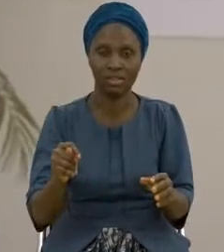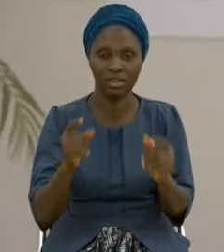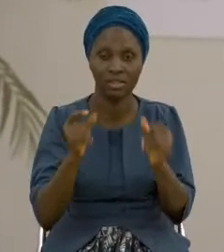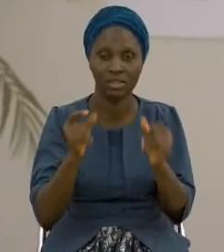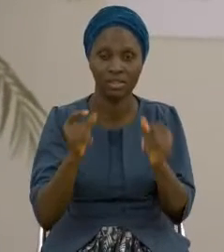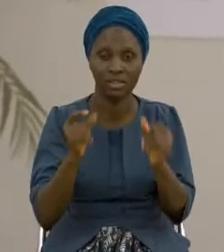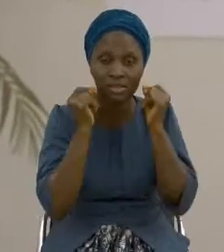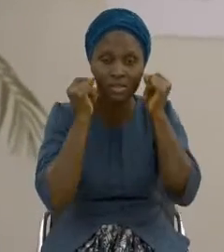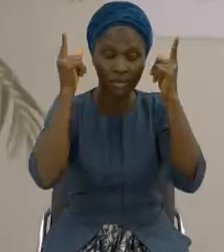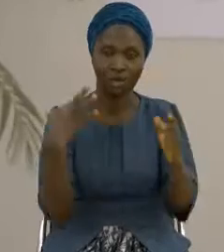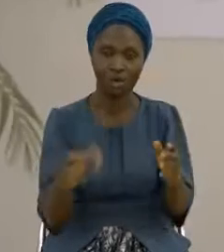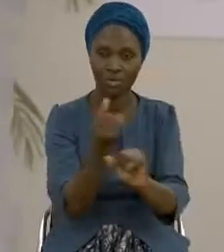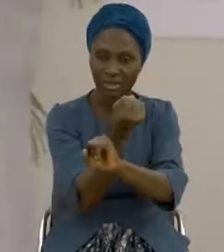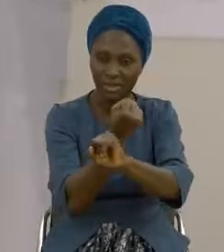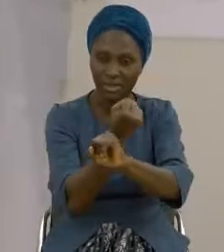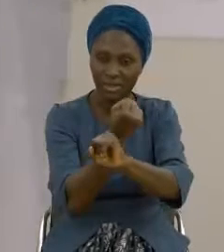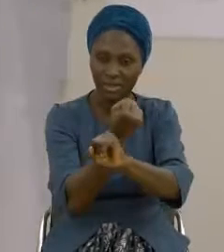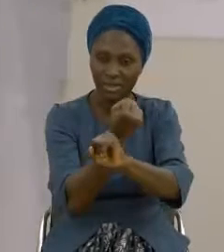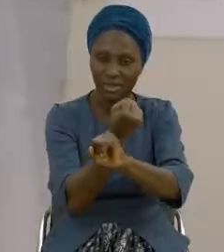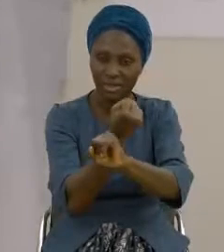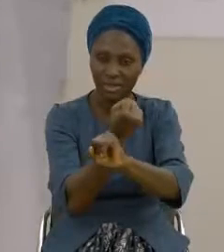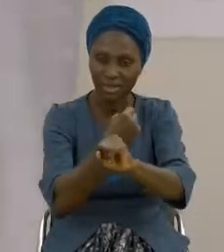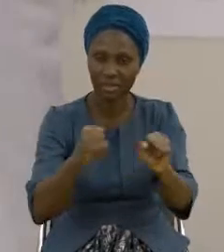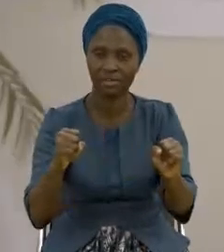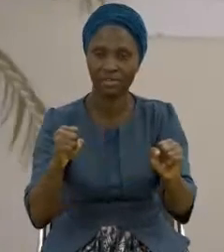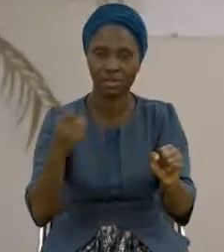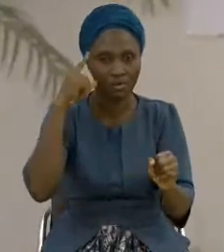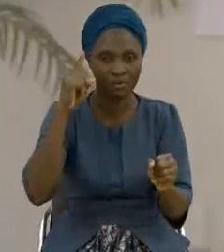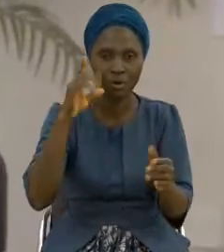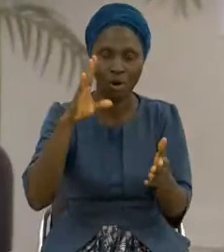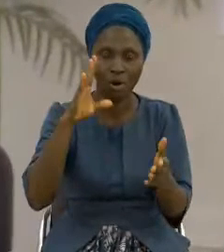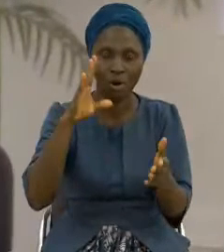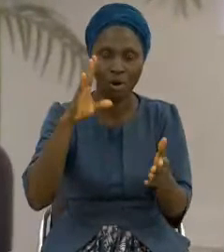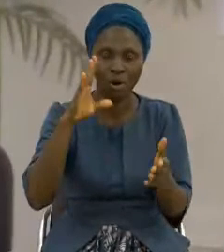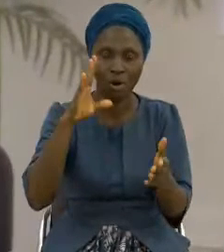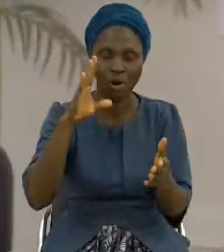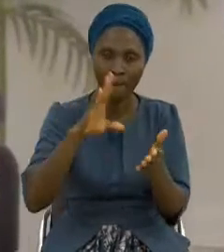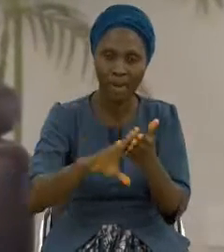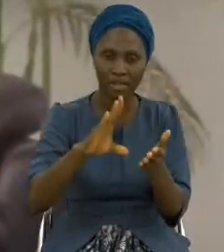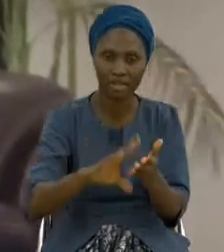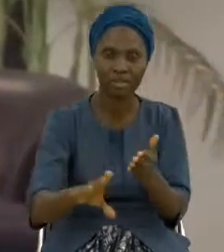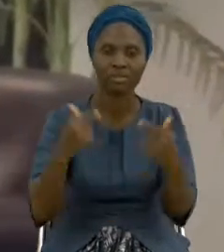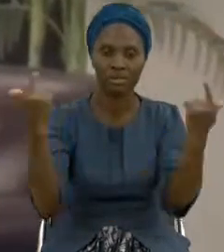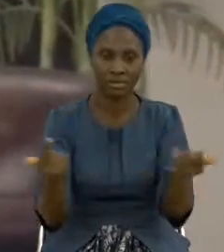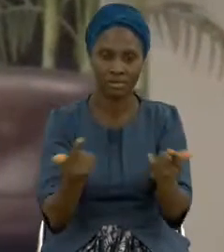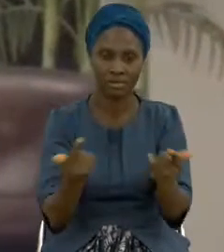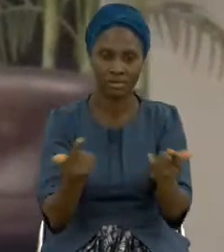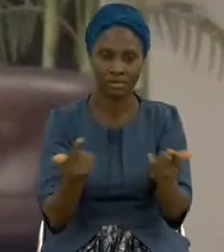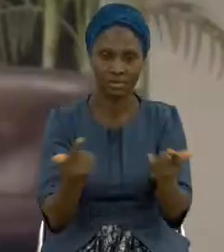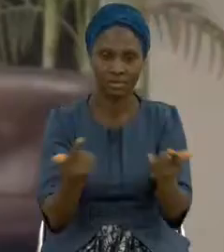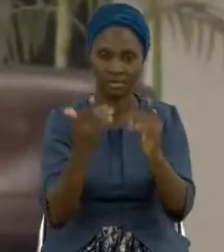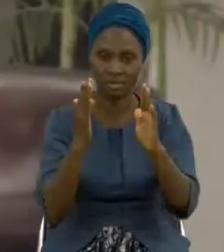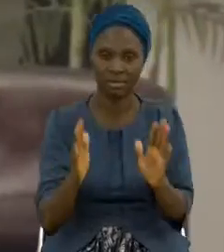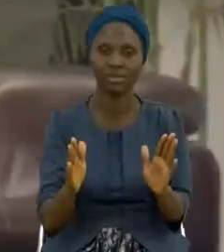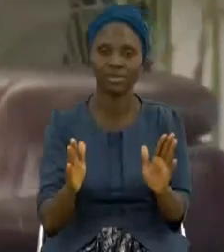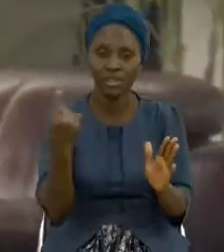pardoned sinners. The Lord has come to give freedom,